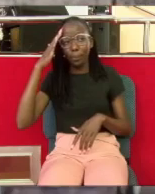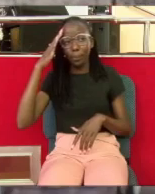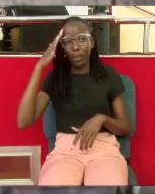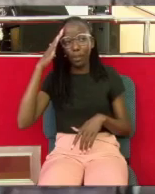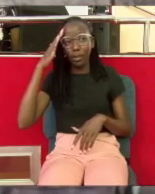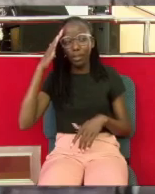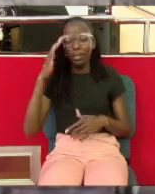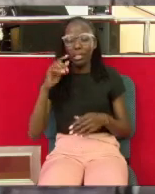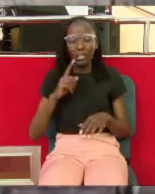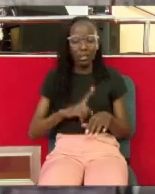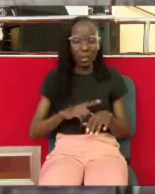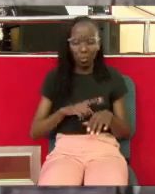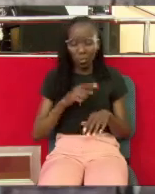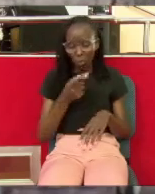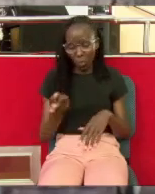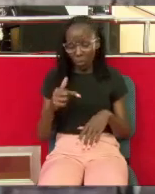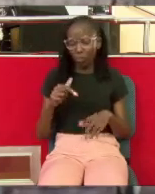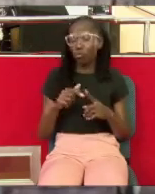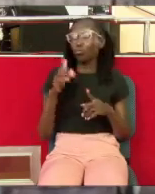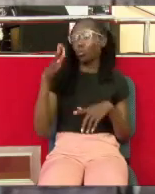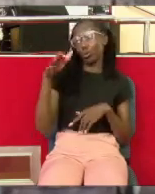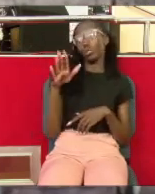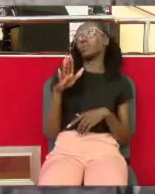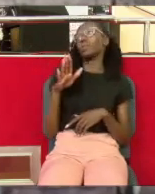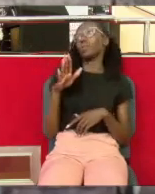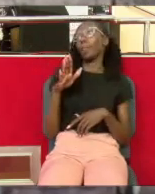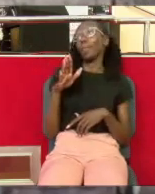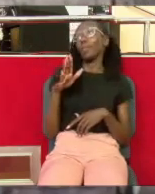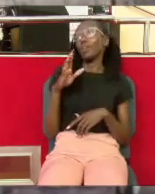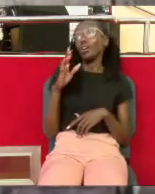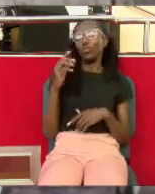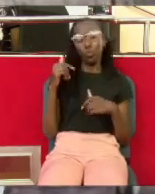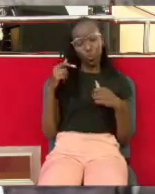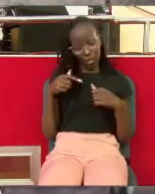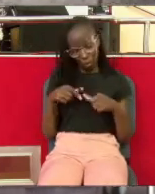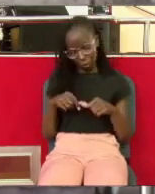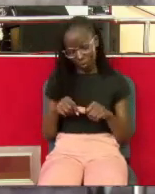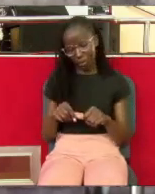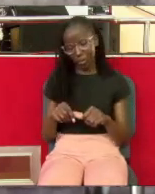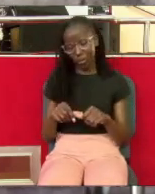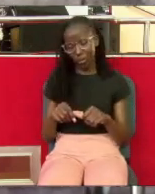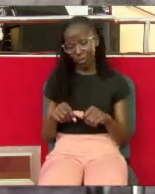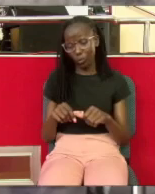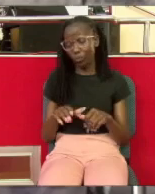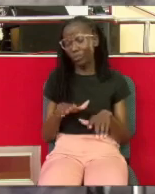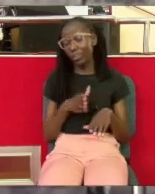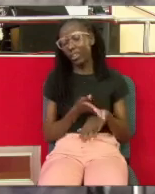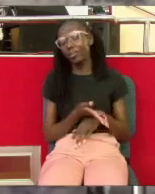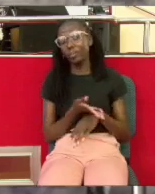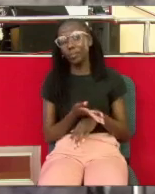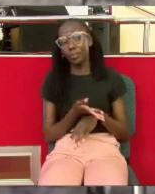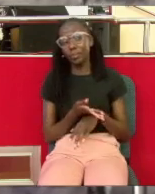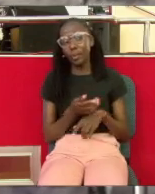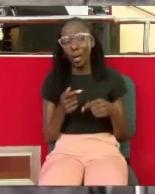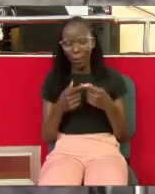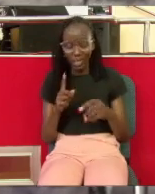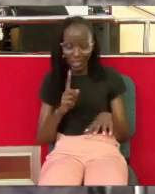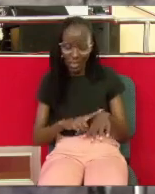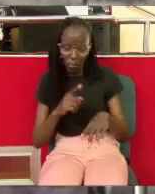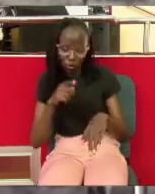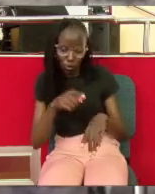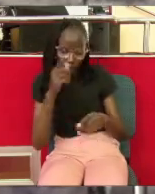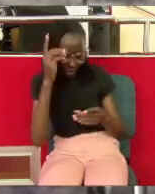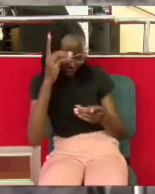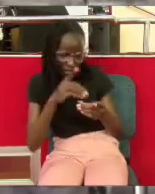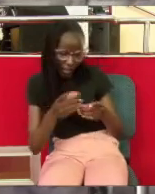unless you come to him, you remain condemned. But when you come to him,